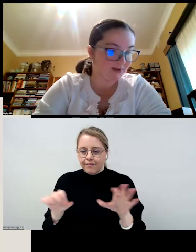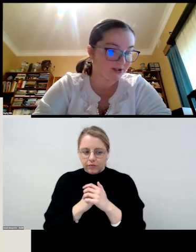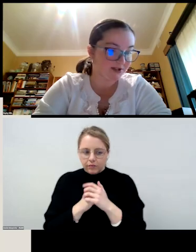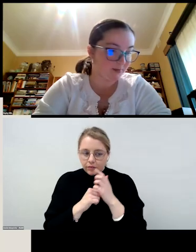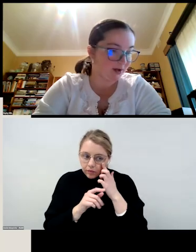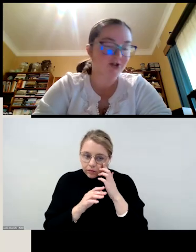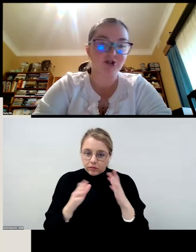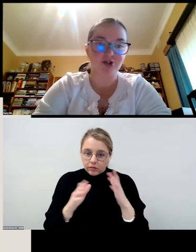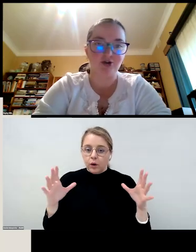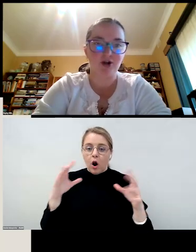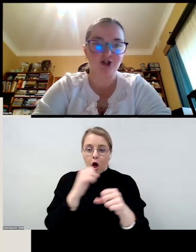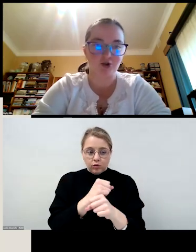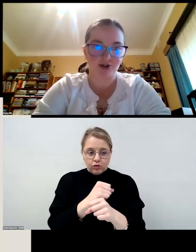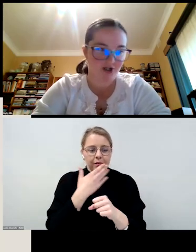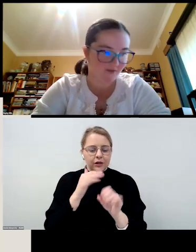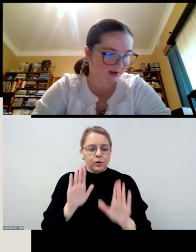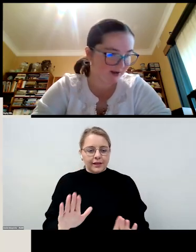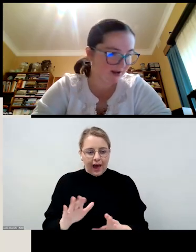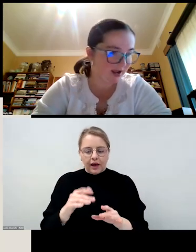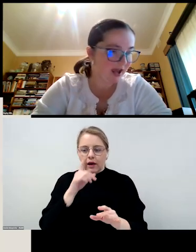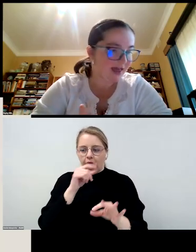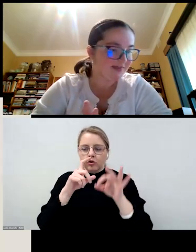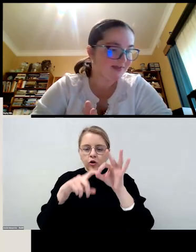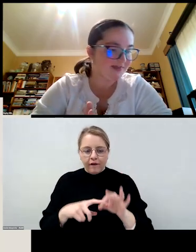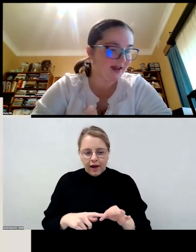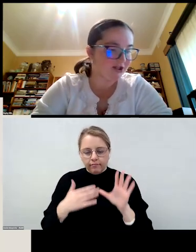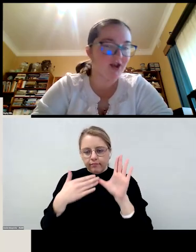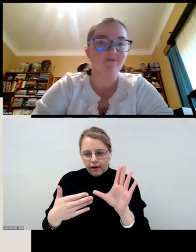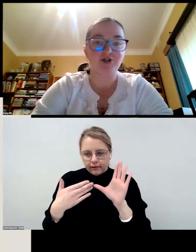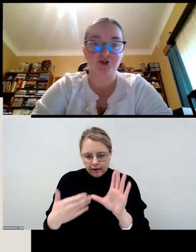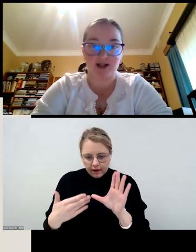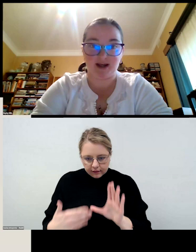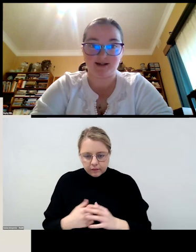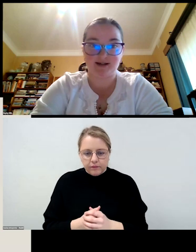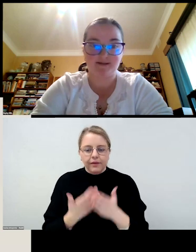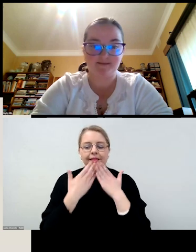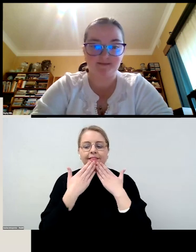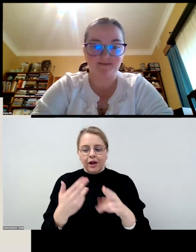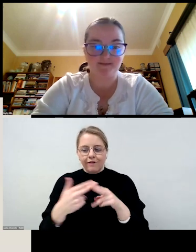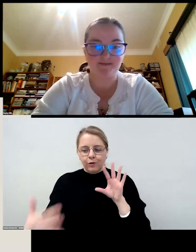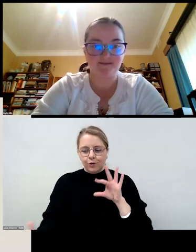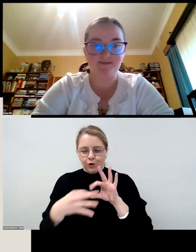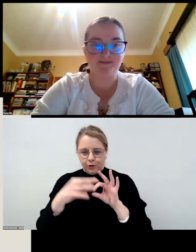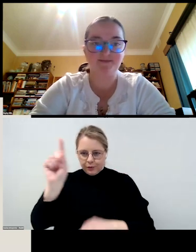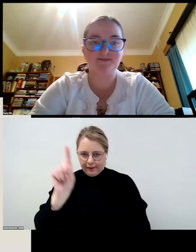Zoom once we close the webinar to do a short survey. Thank you for joining us.